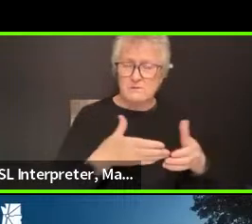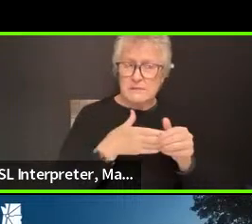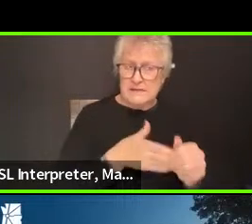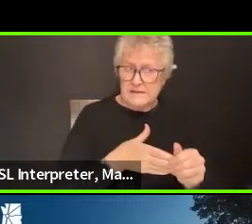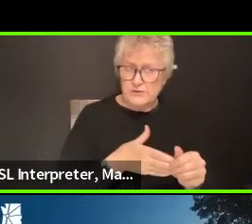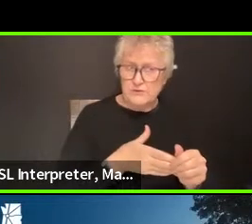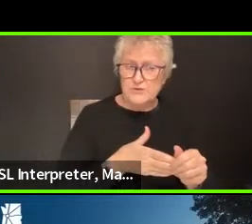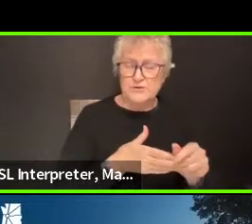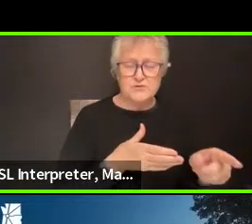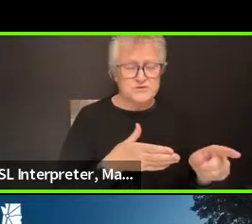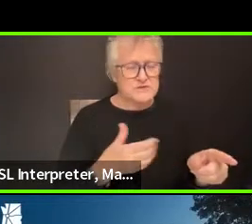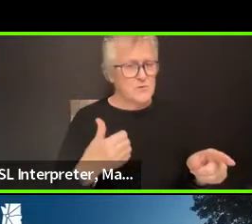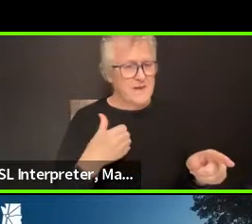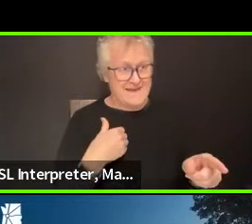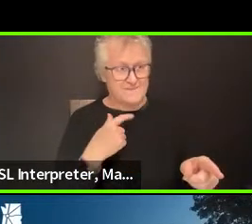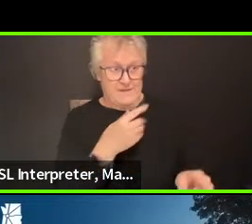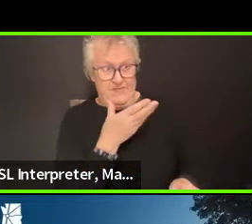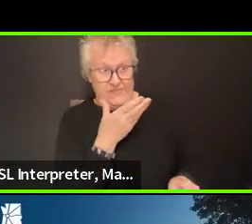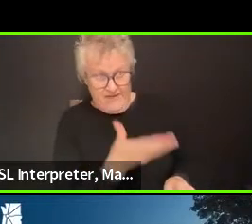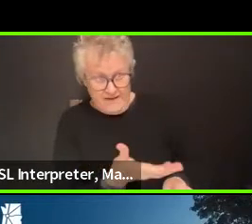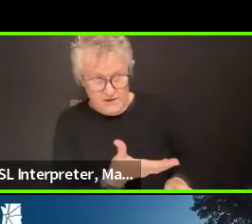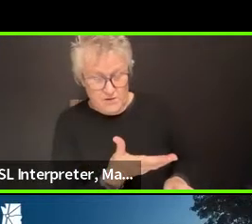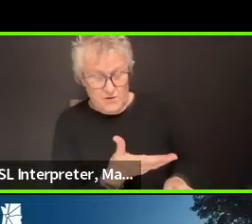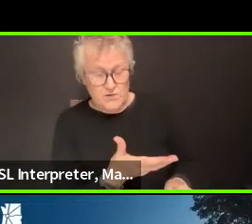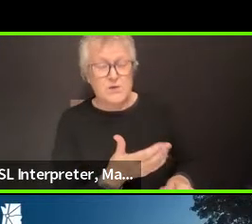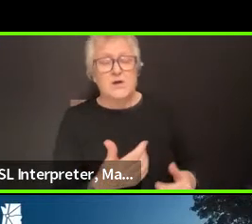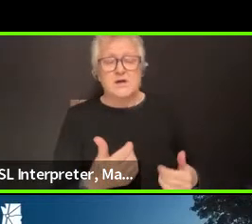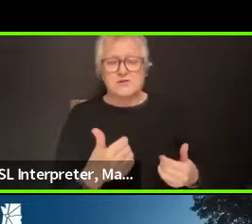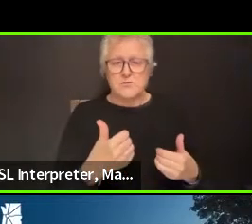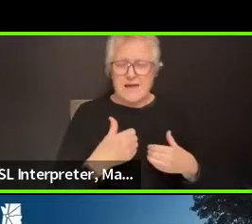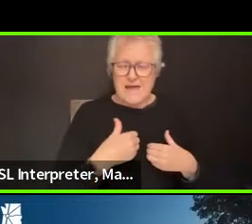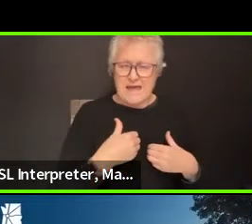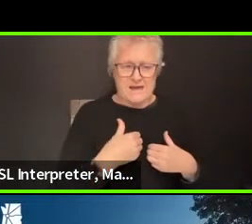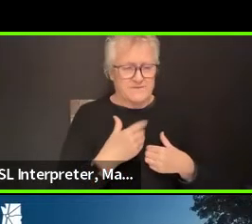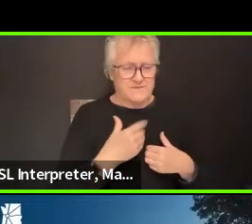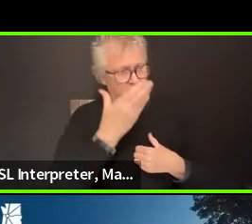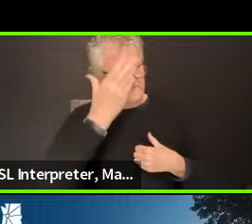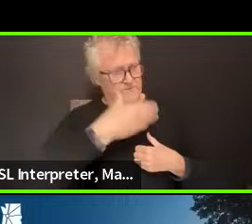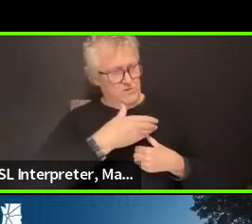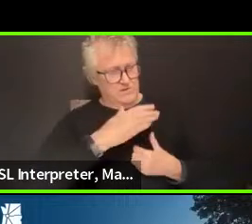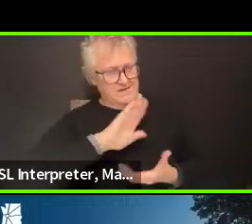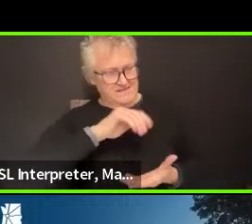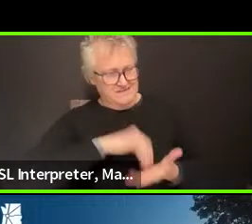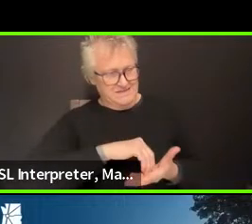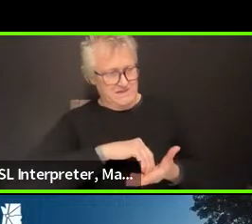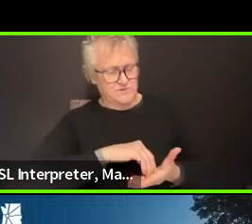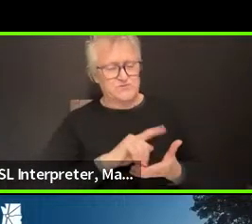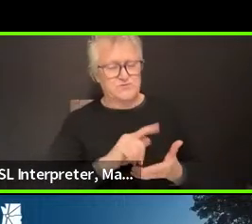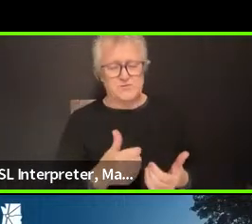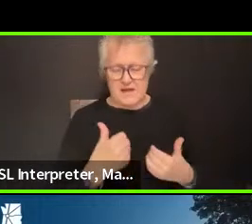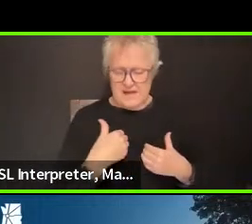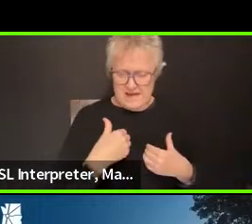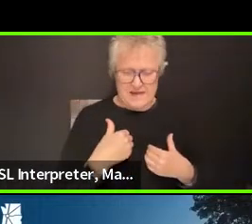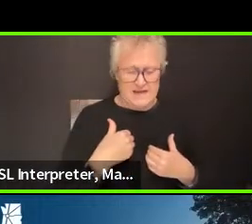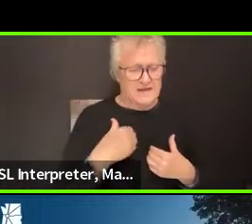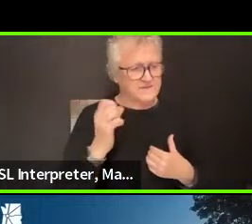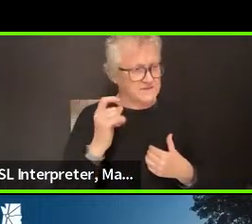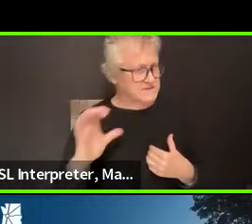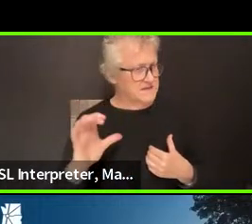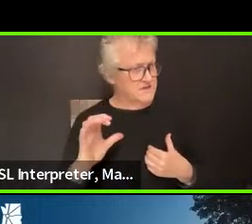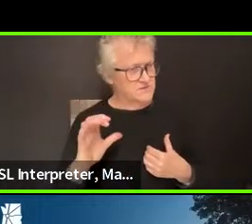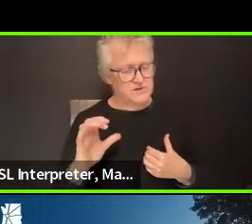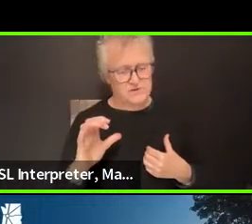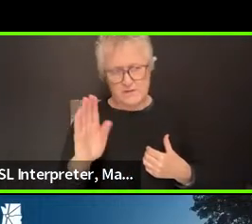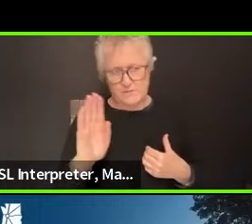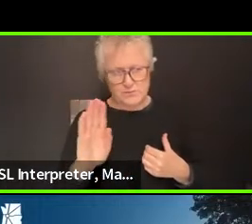them front and center, and for the secretary to hear their statements, I thought were really important. Thank you